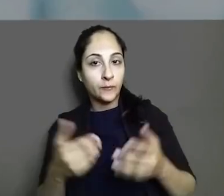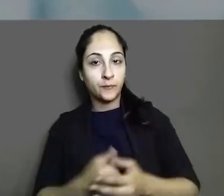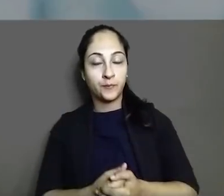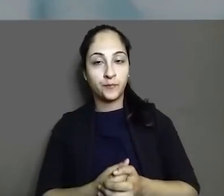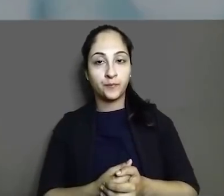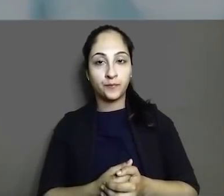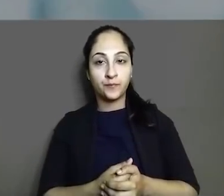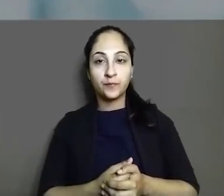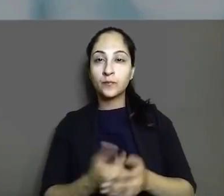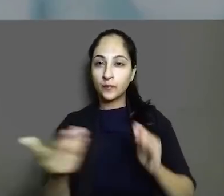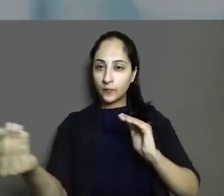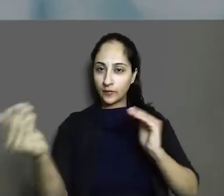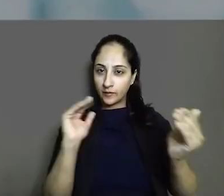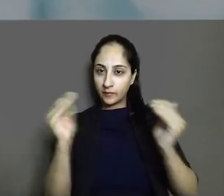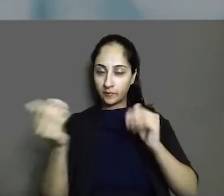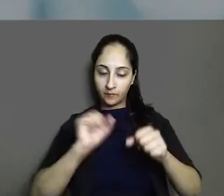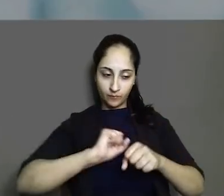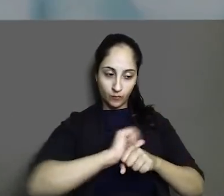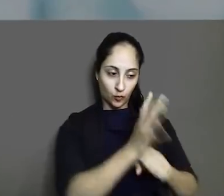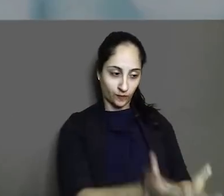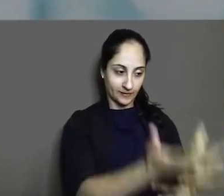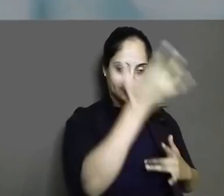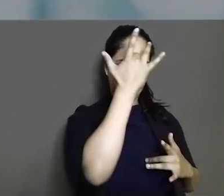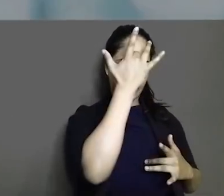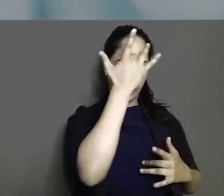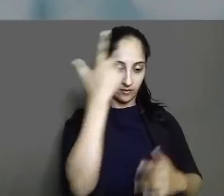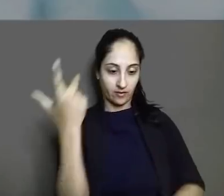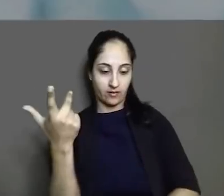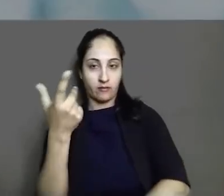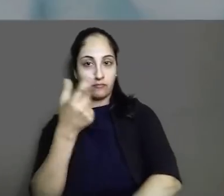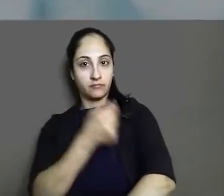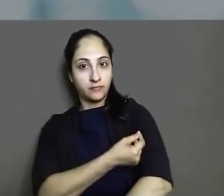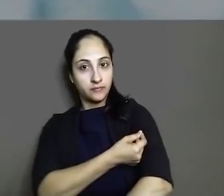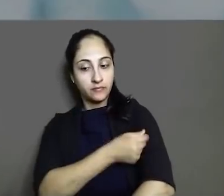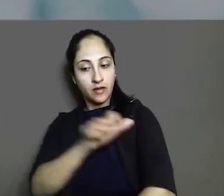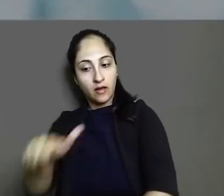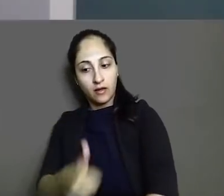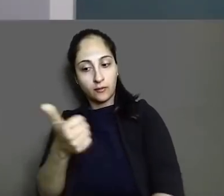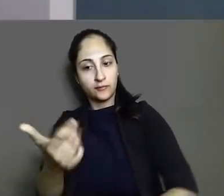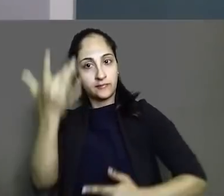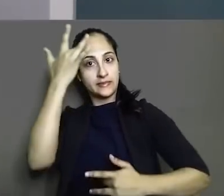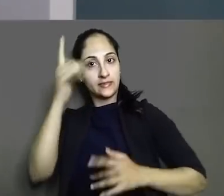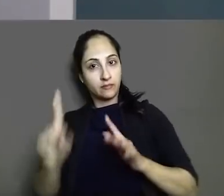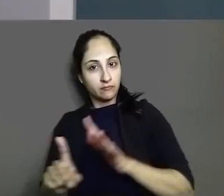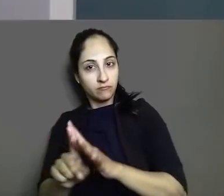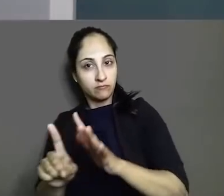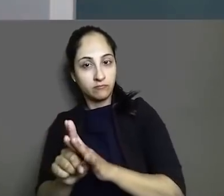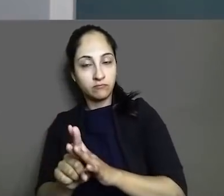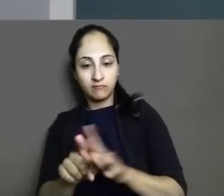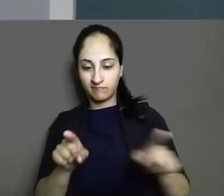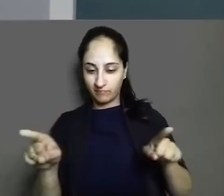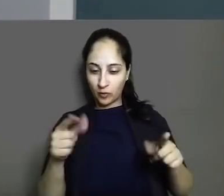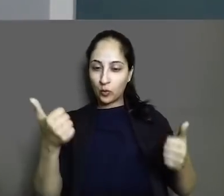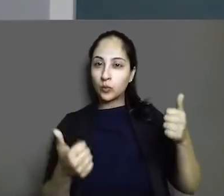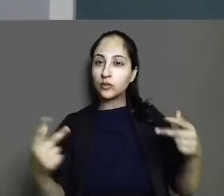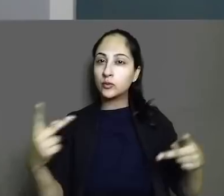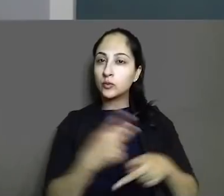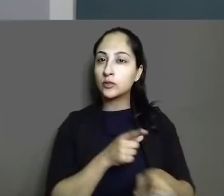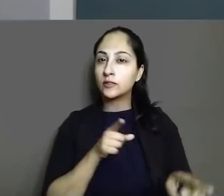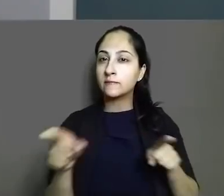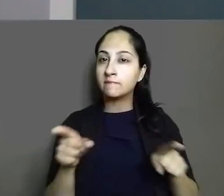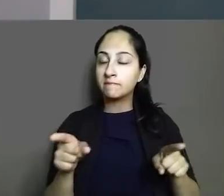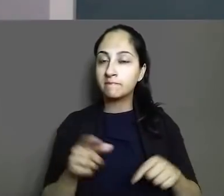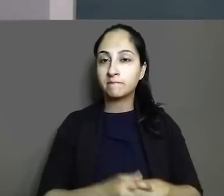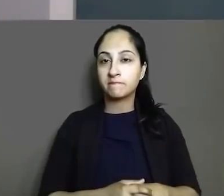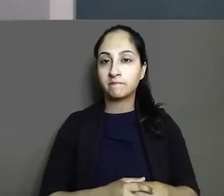COVID-19 versus the risk of the side effects of the vaccine, which is worse, Dr. Ismail? So that's a great question. And it's a great